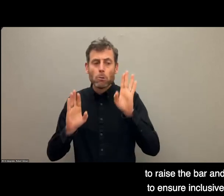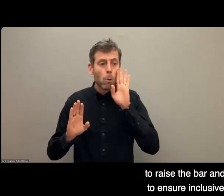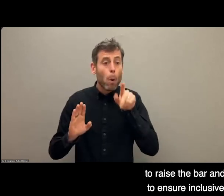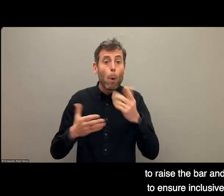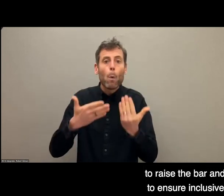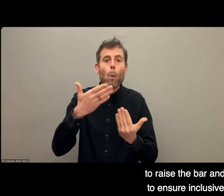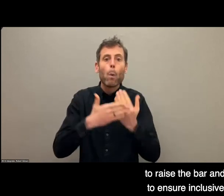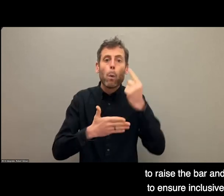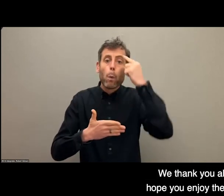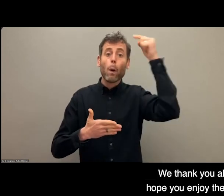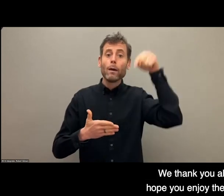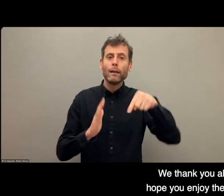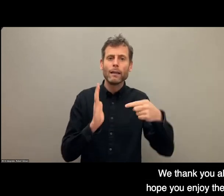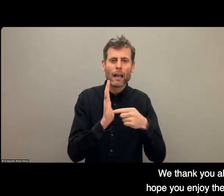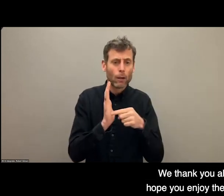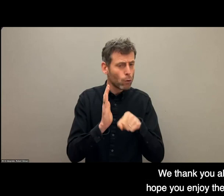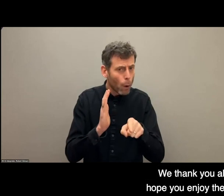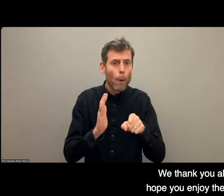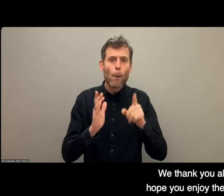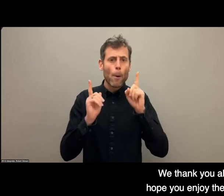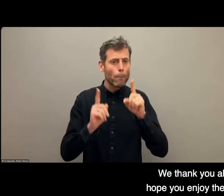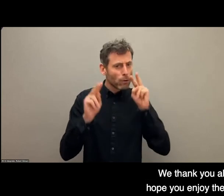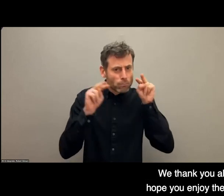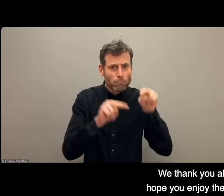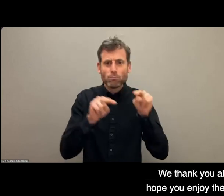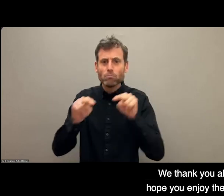quality education for all. So thank you all for